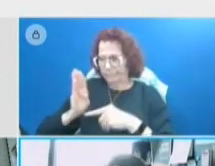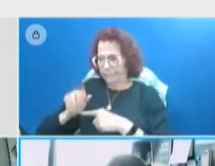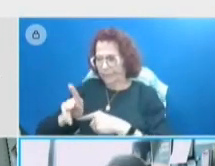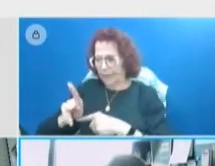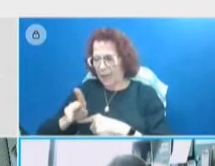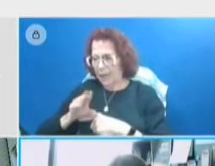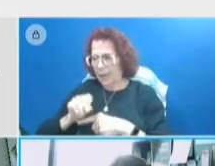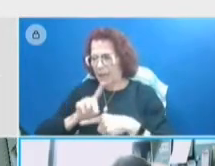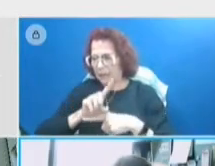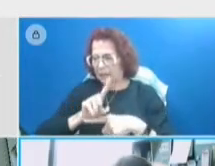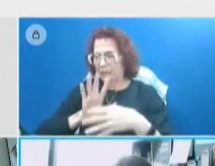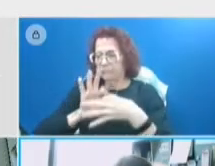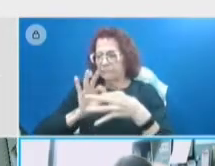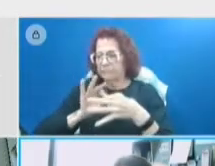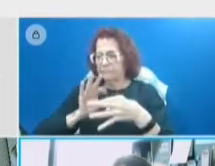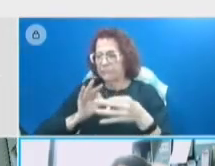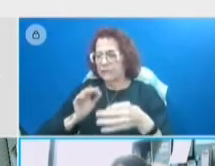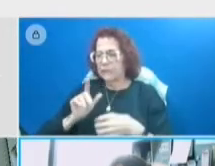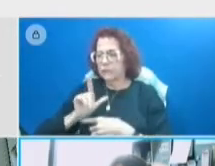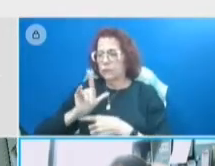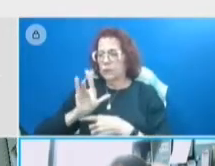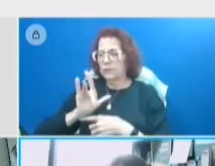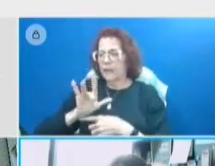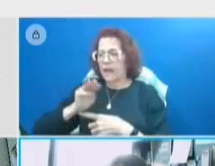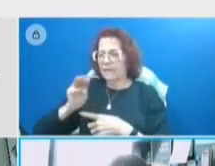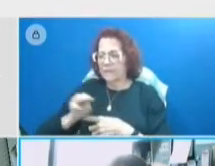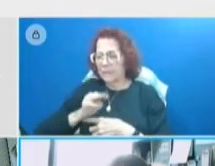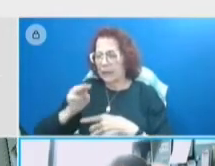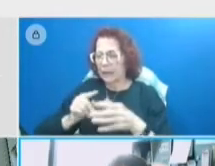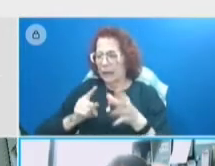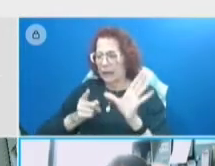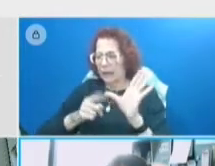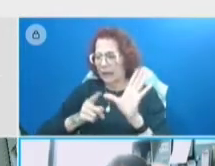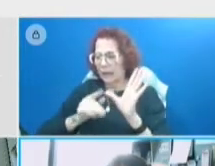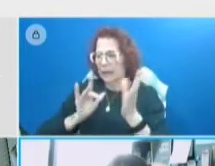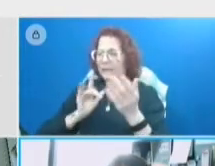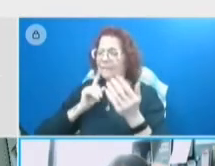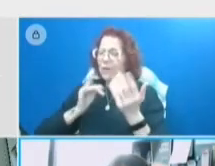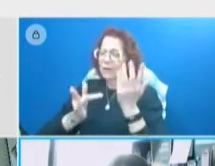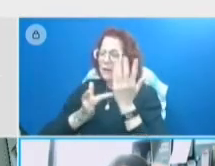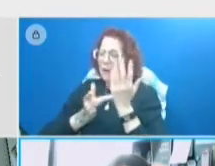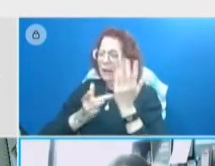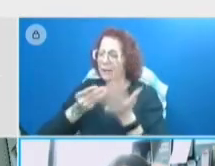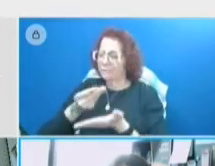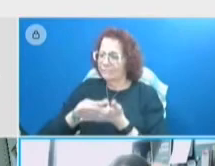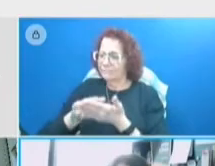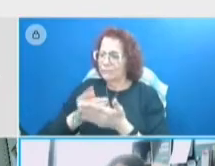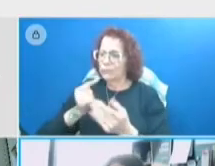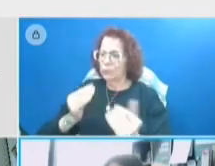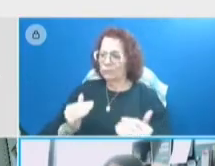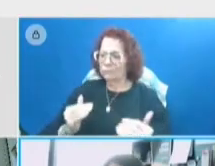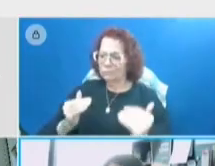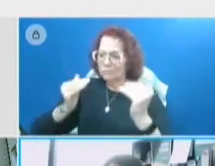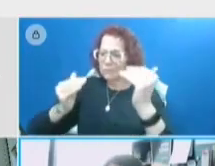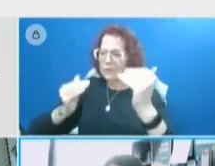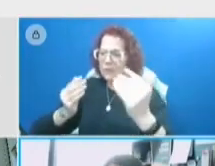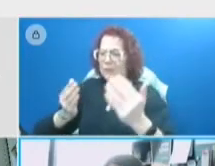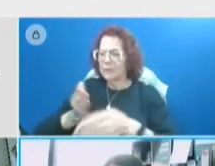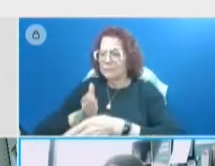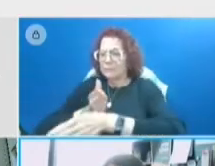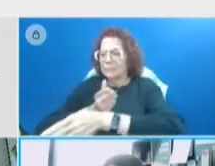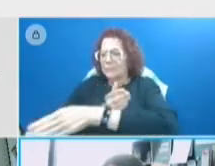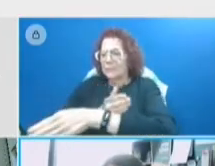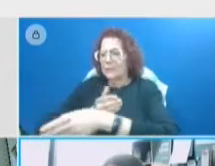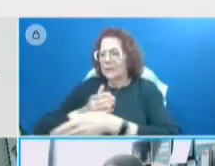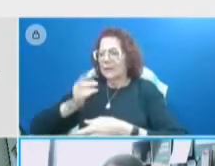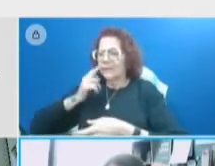$25 million capital technology fund to make improvements in election infrastructure. $20 million is allocated